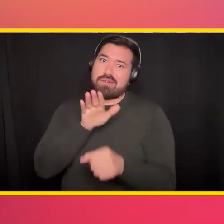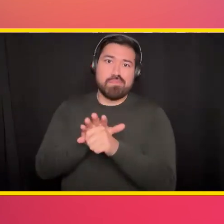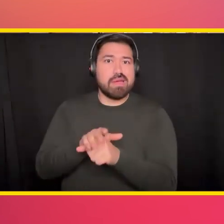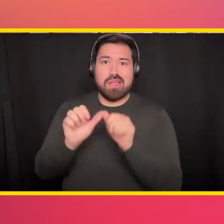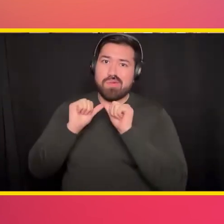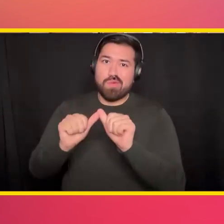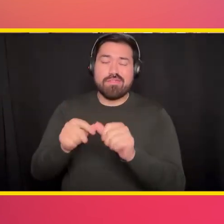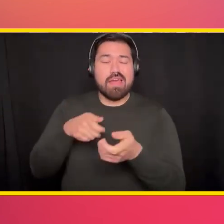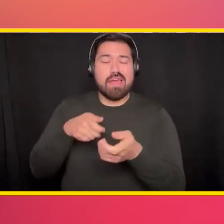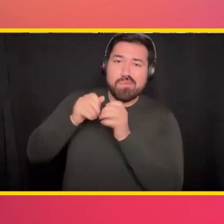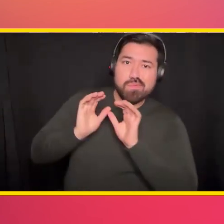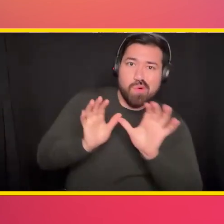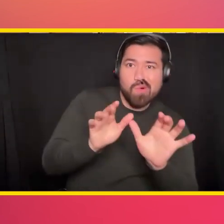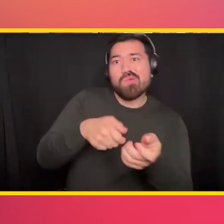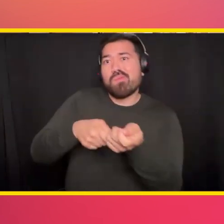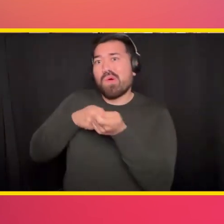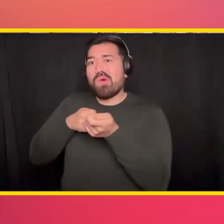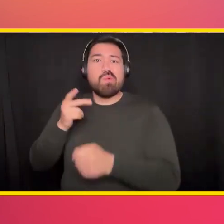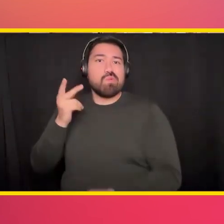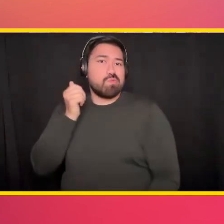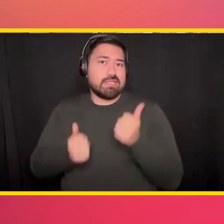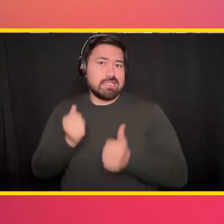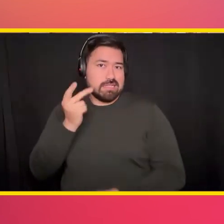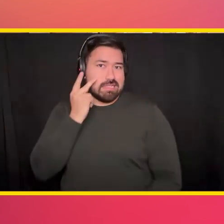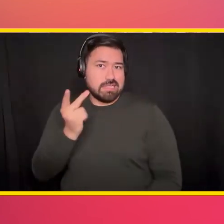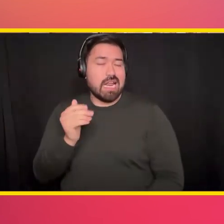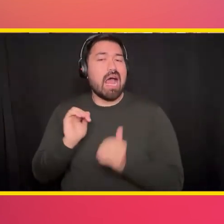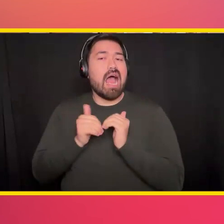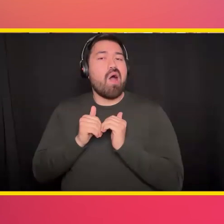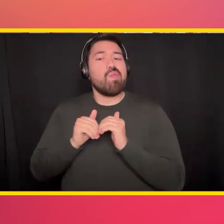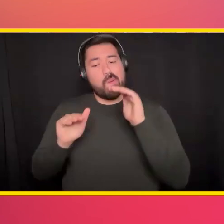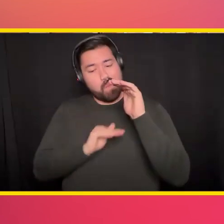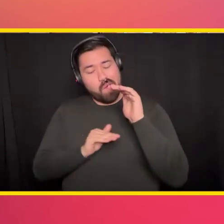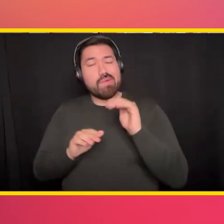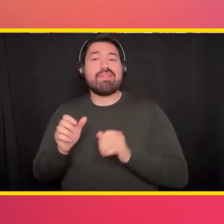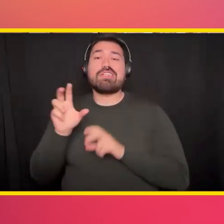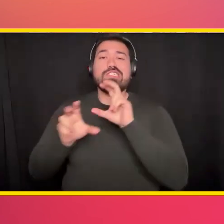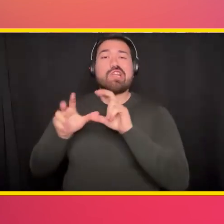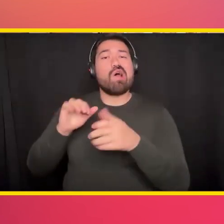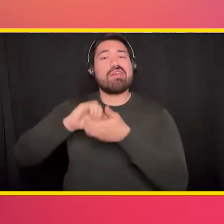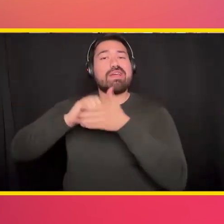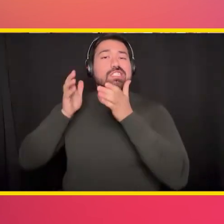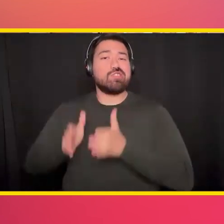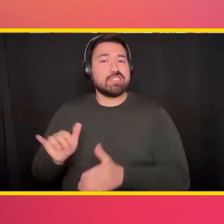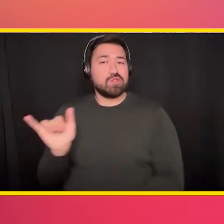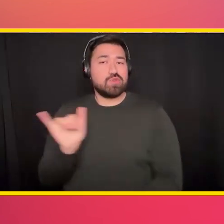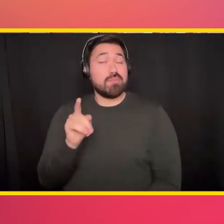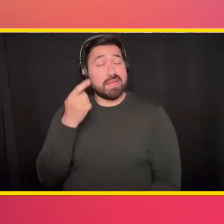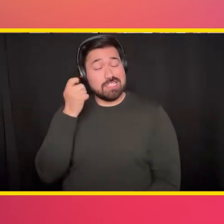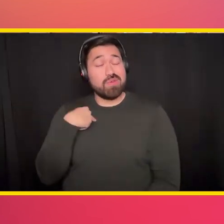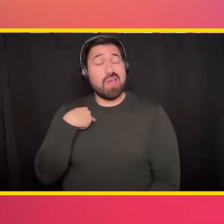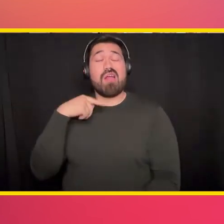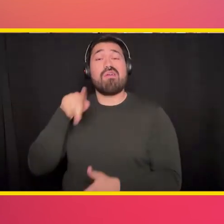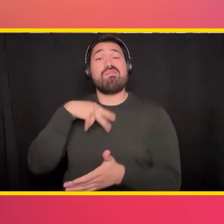that pullback if it actually starts to impact their bottom line and their share price. Um, so you can fall all the way